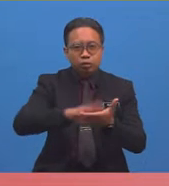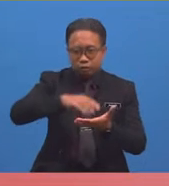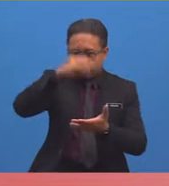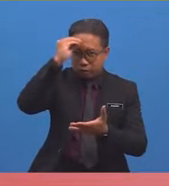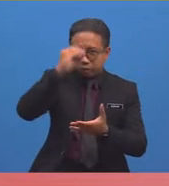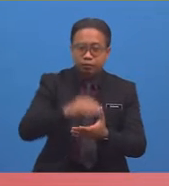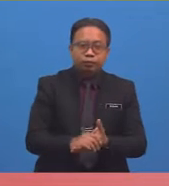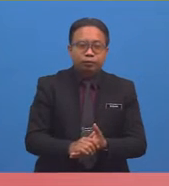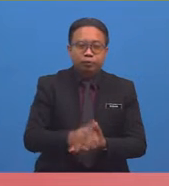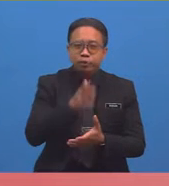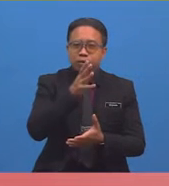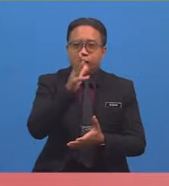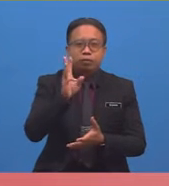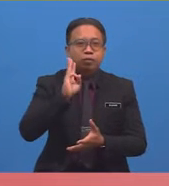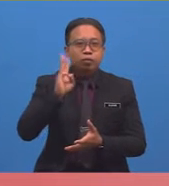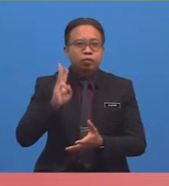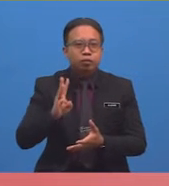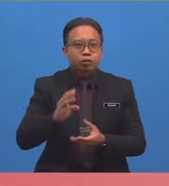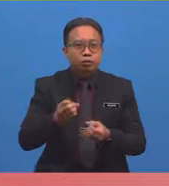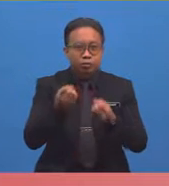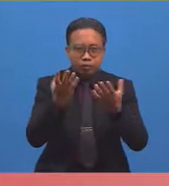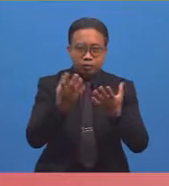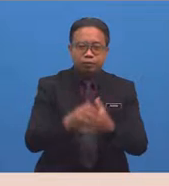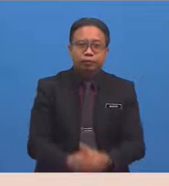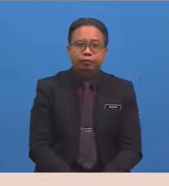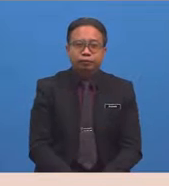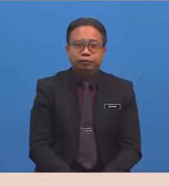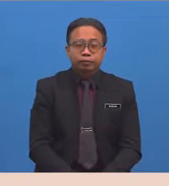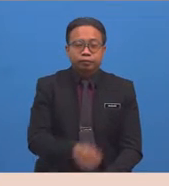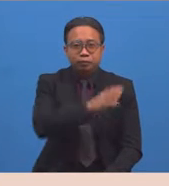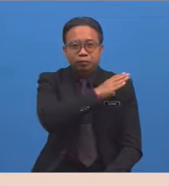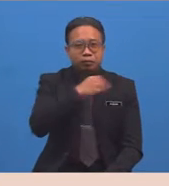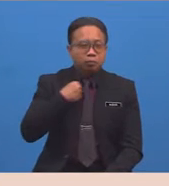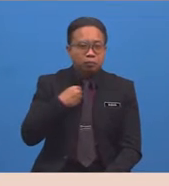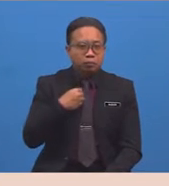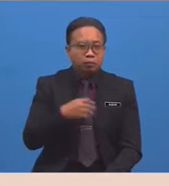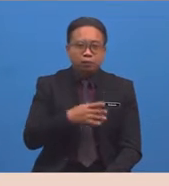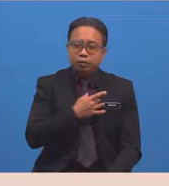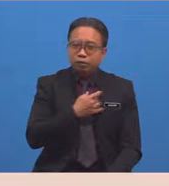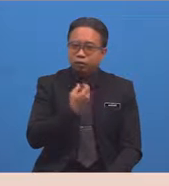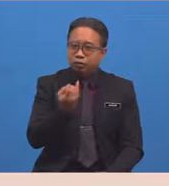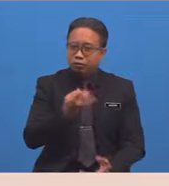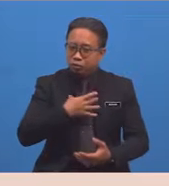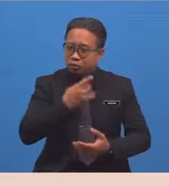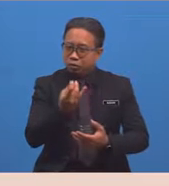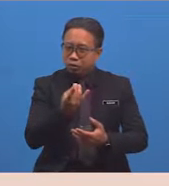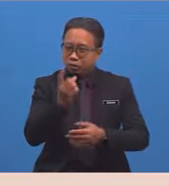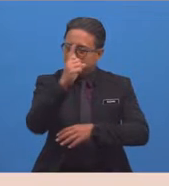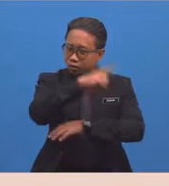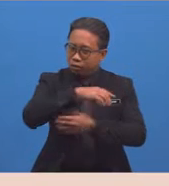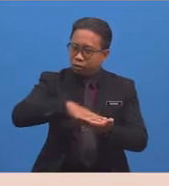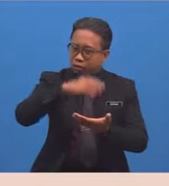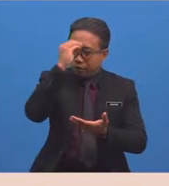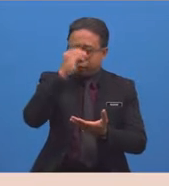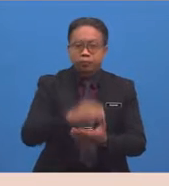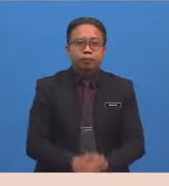new things. Grammarists has taught us so many new things as well. And as interesting as the lesson was today, we